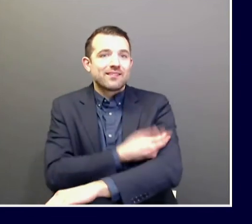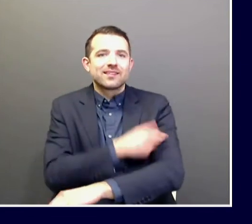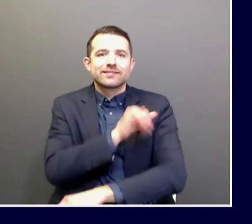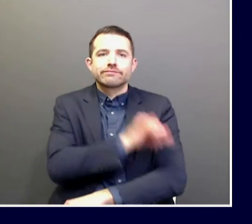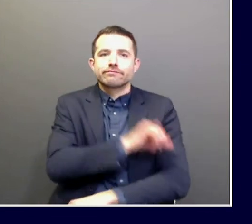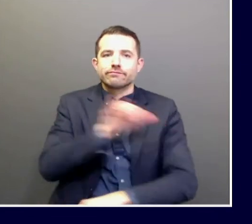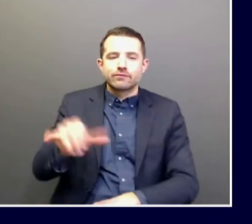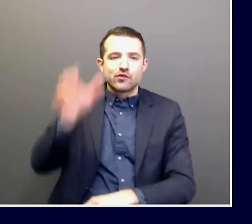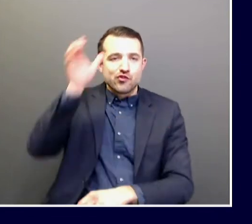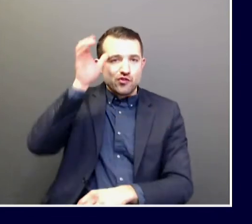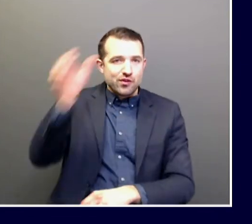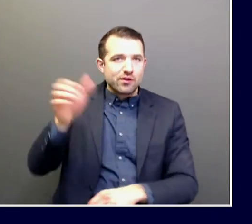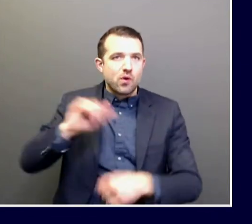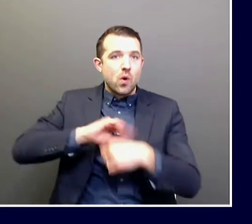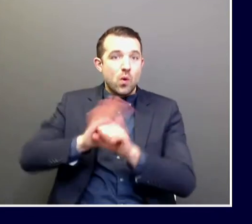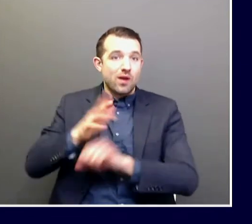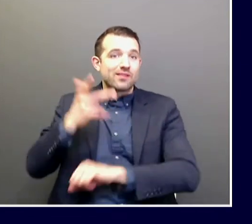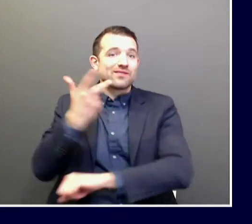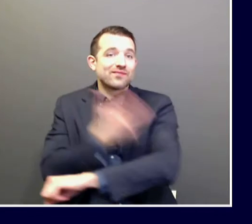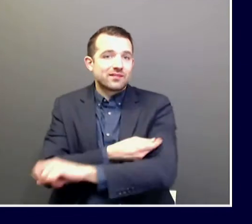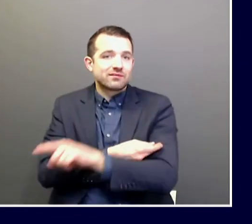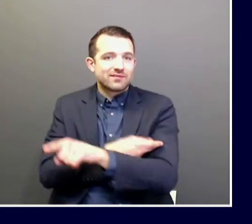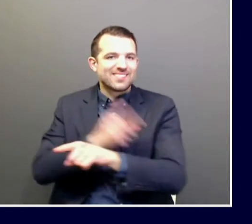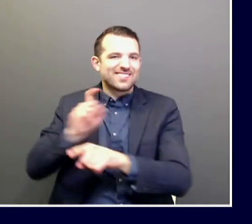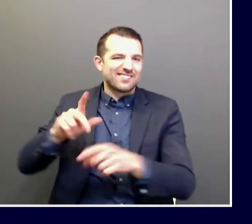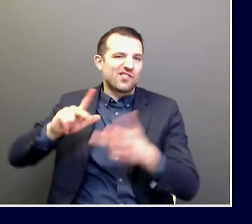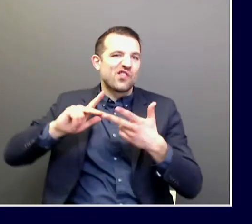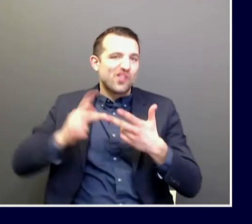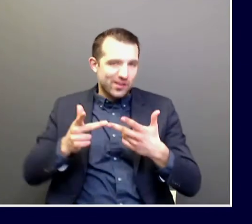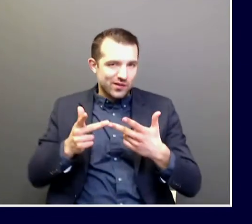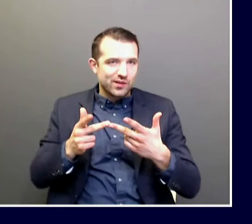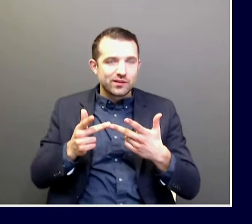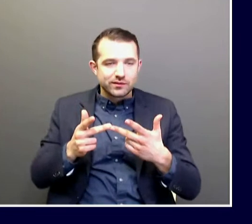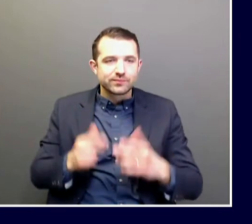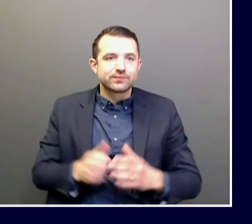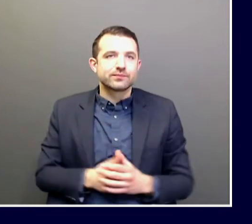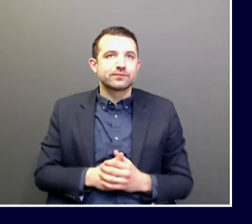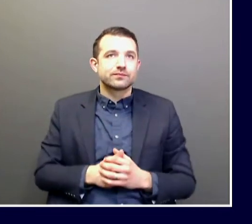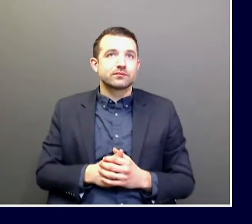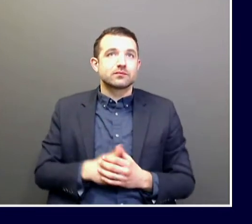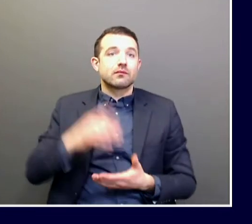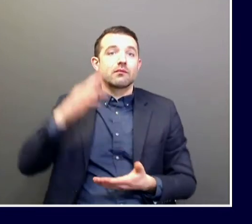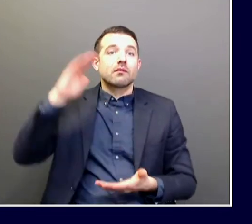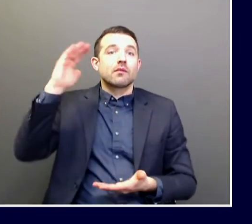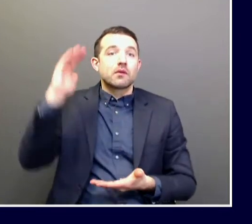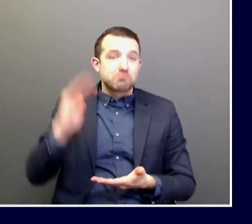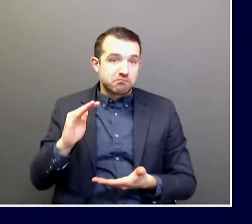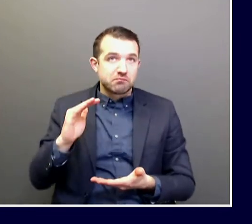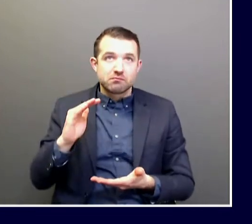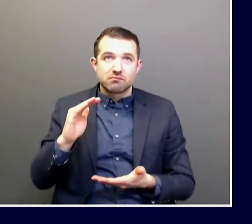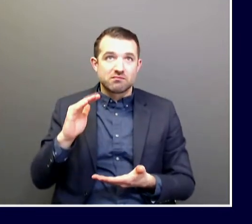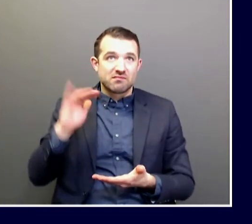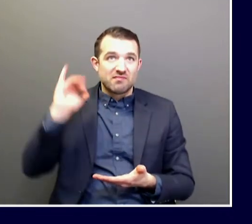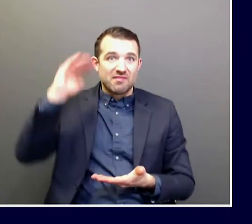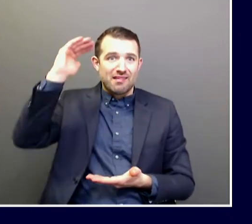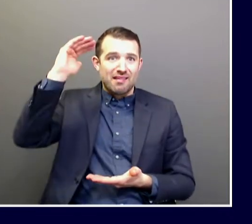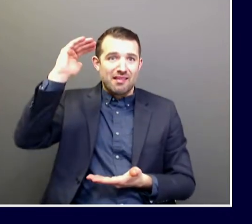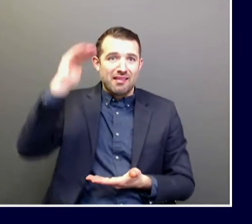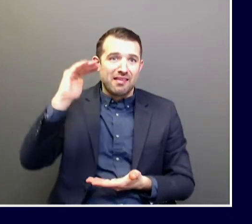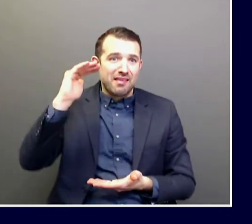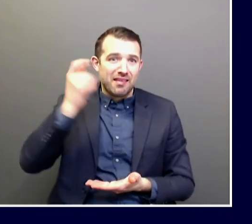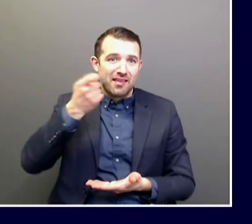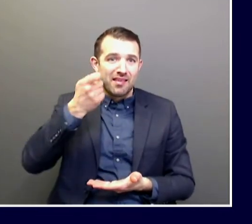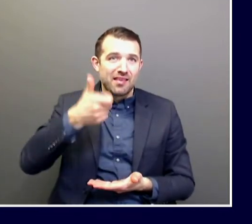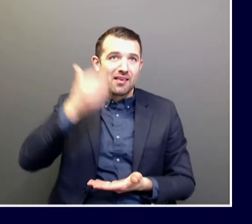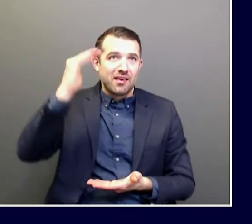in the effectiveness of the vaccine that is significant enough to warrant having a booster. And that's why you